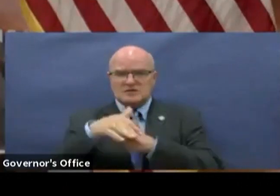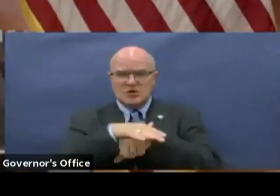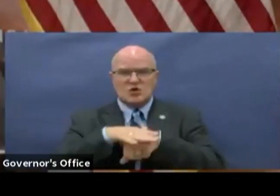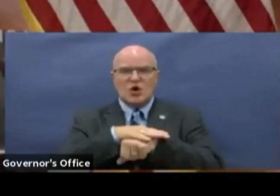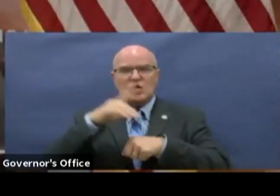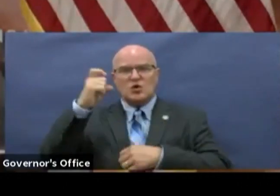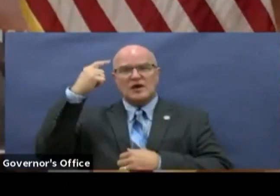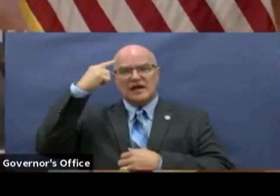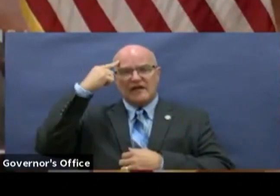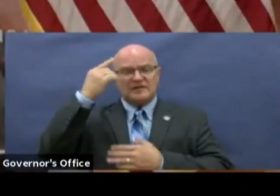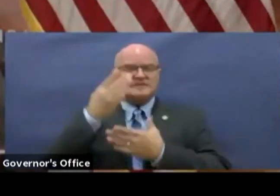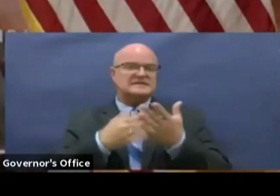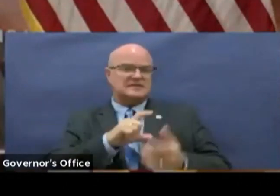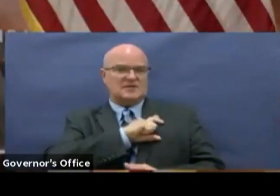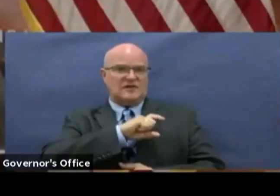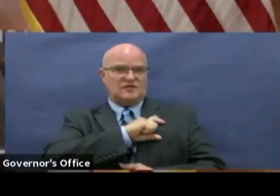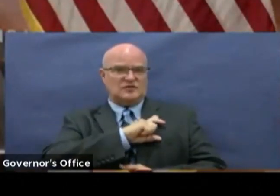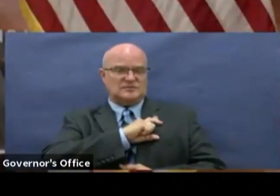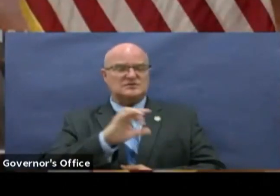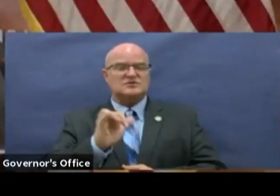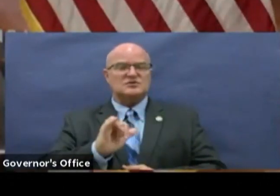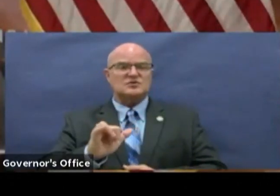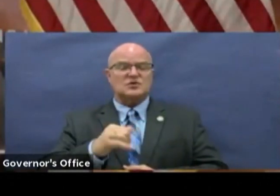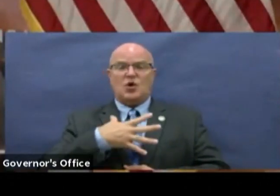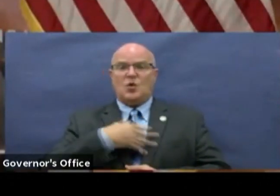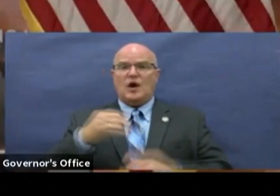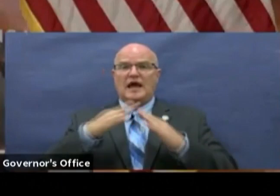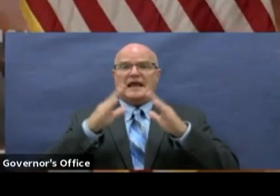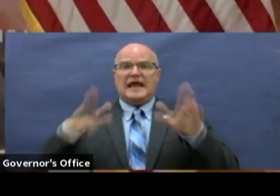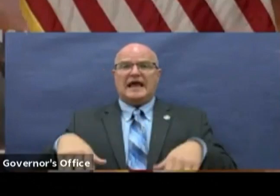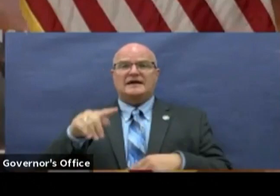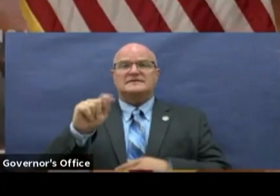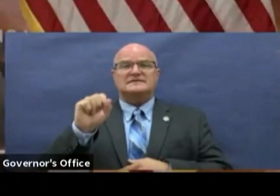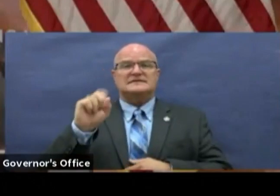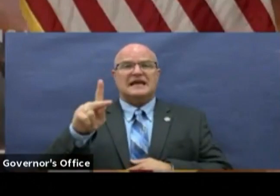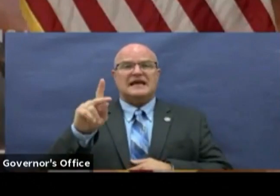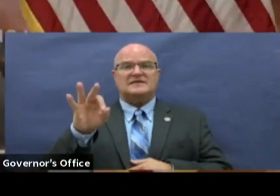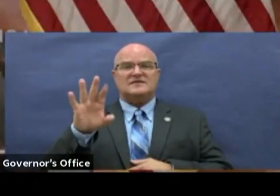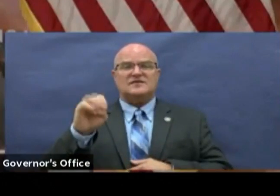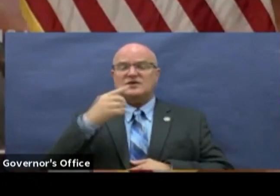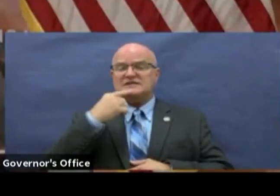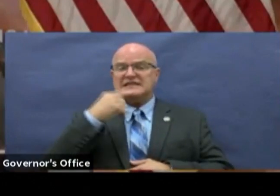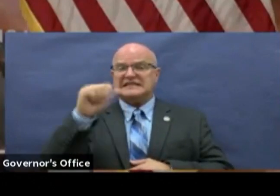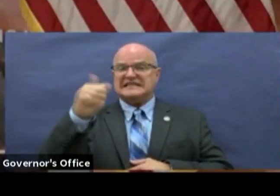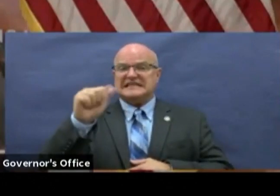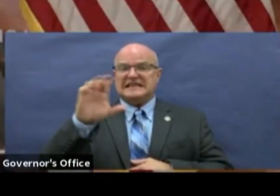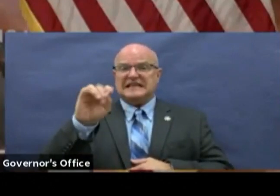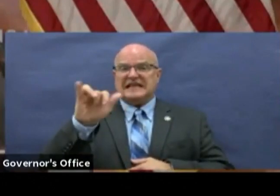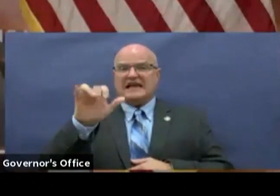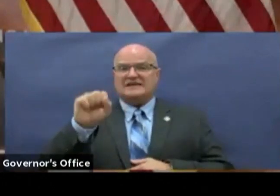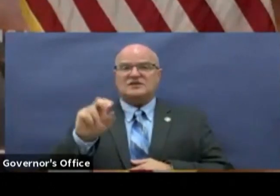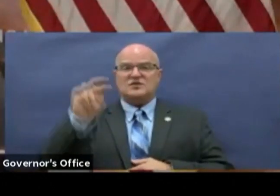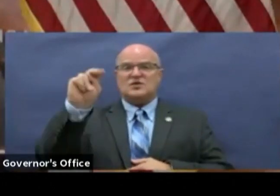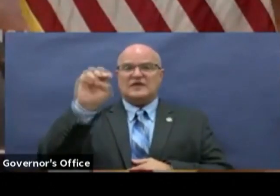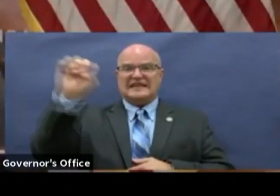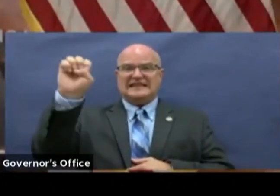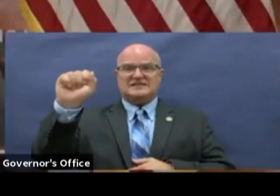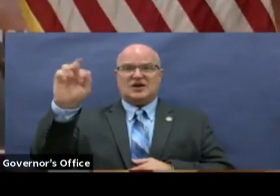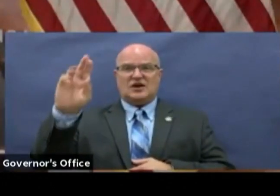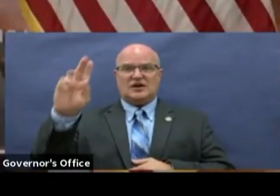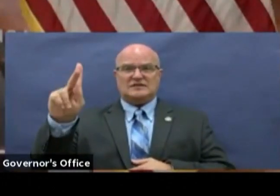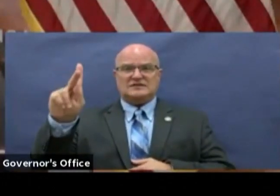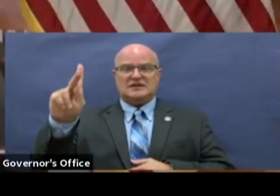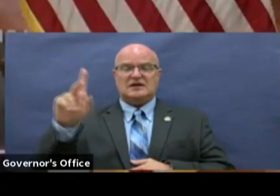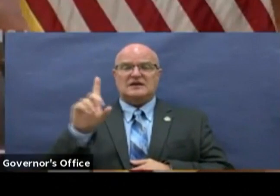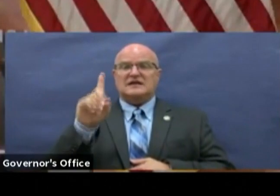some law enforcement. White House Task Force pegs 10 counties in Northeast Arkansas. You heard Dr. Romero say